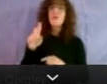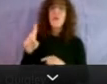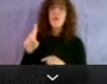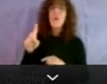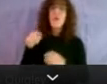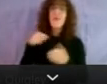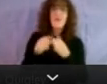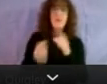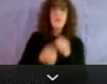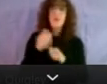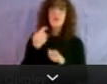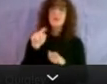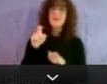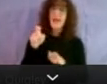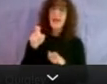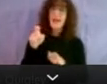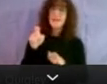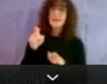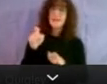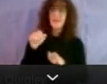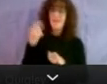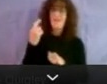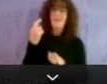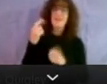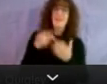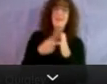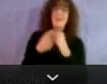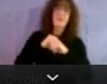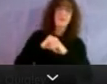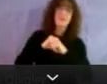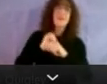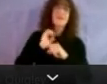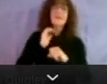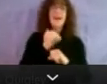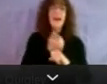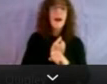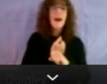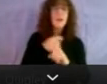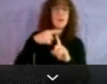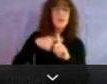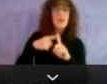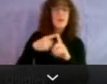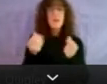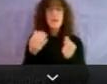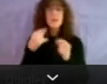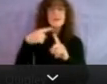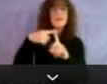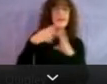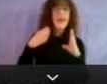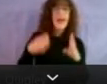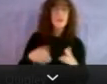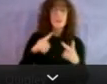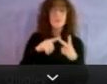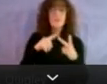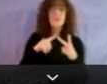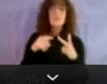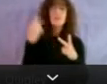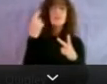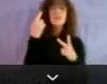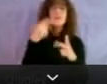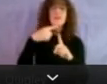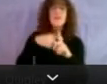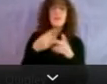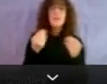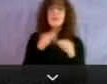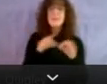So for that reason, we know that we really have to protect our rental properties and our rental housing. Another reason that rental properties are